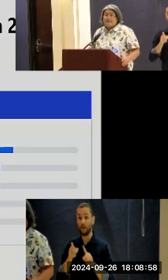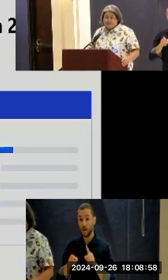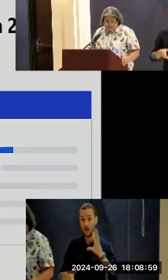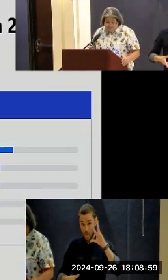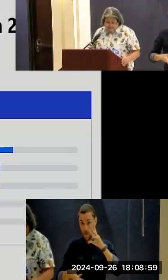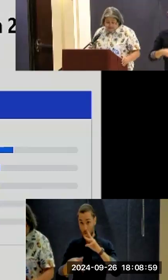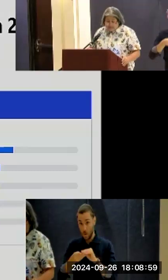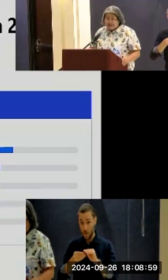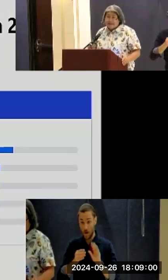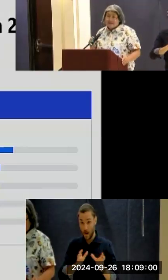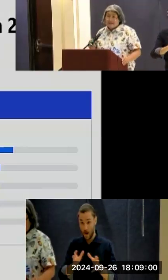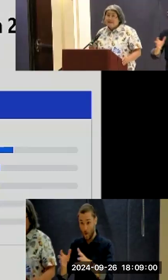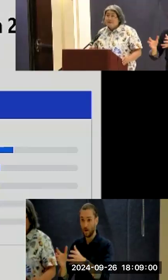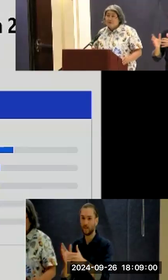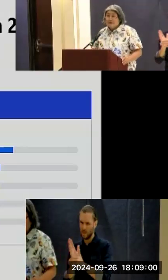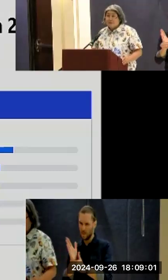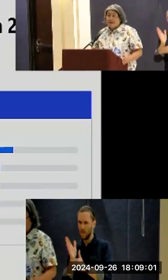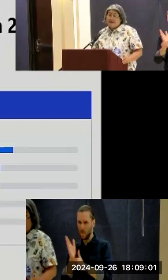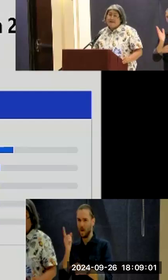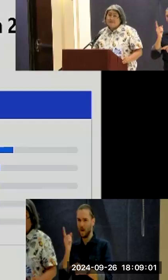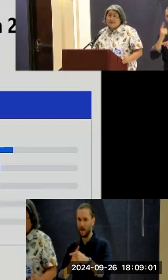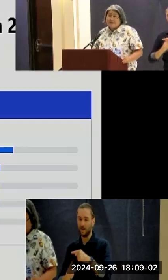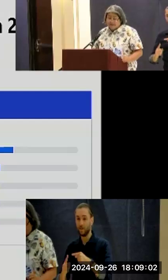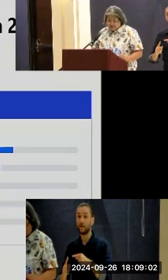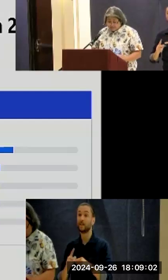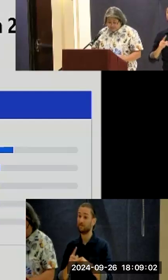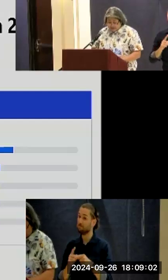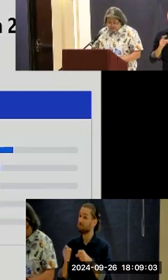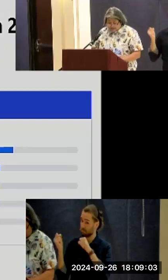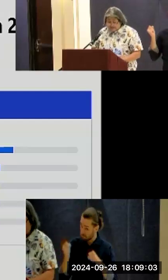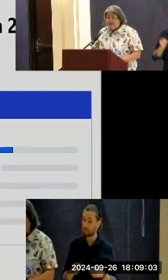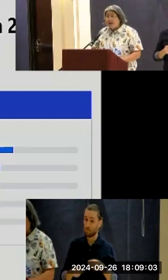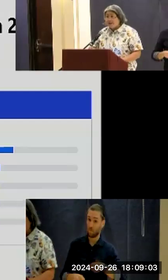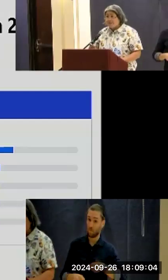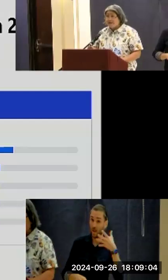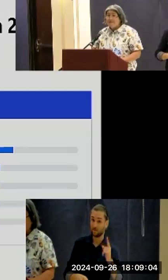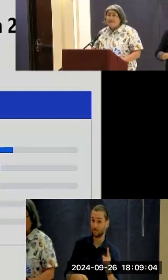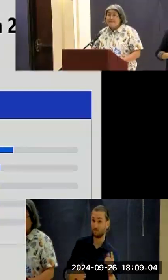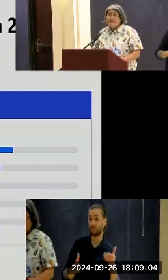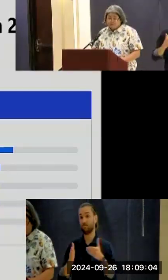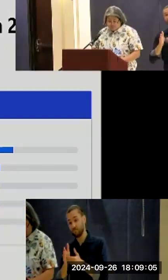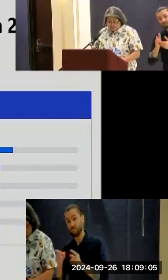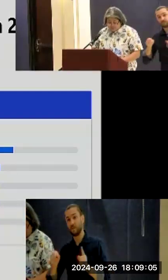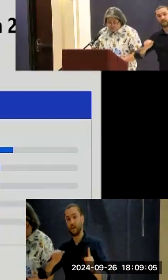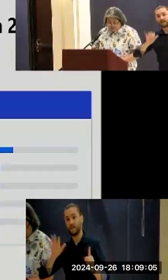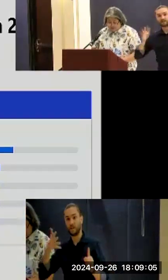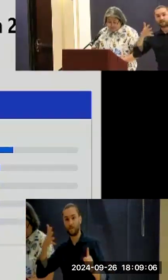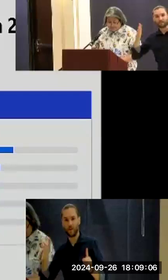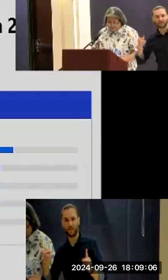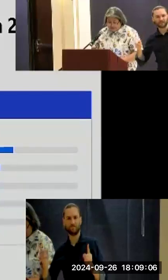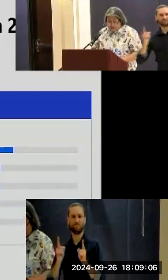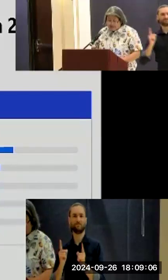than 55%. But it is majority white on Asian American violence, not what often the media will portray it to